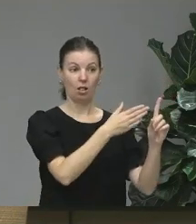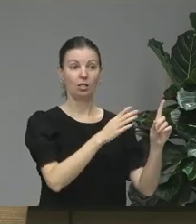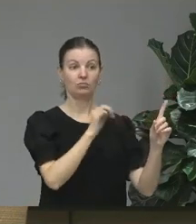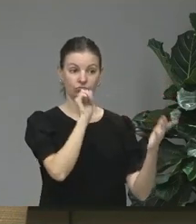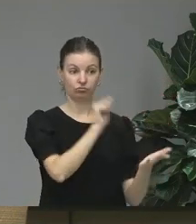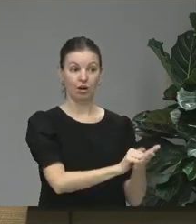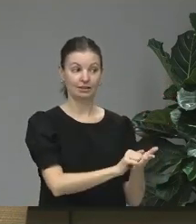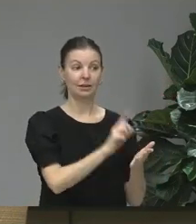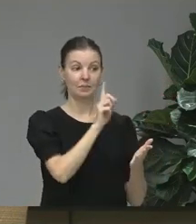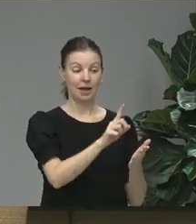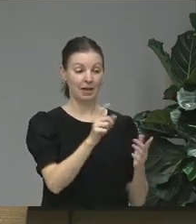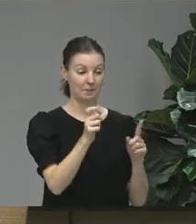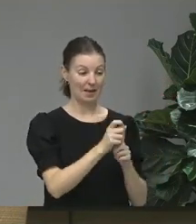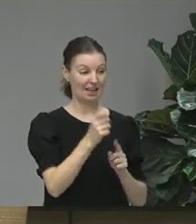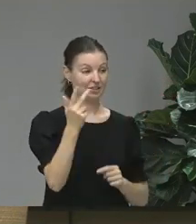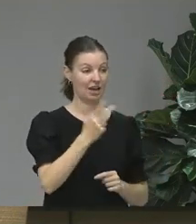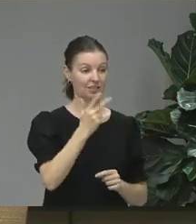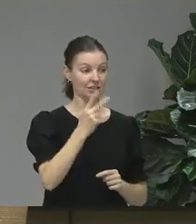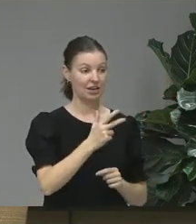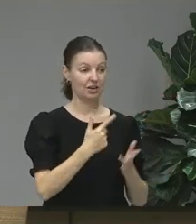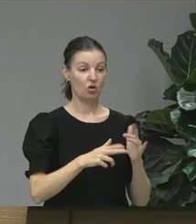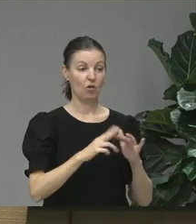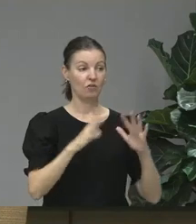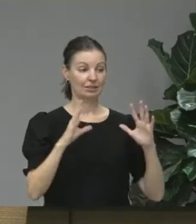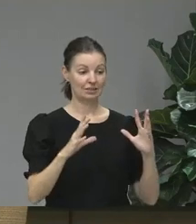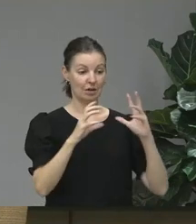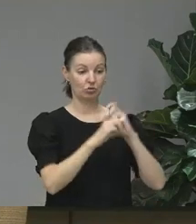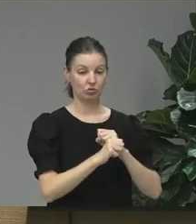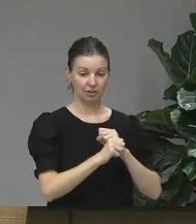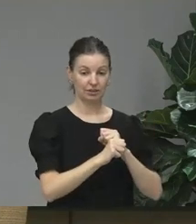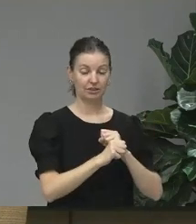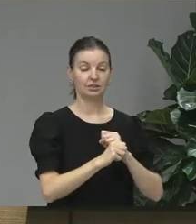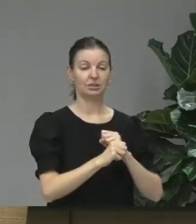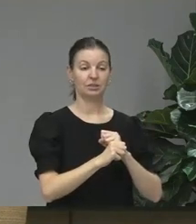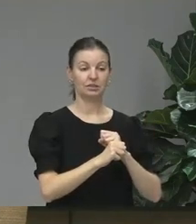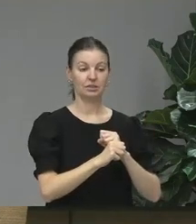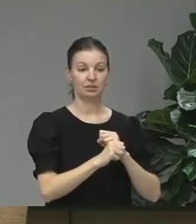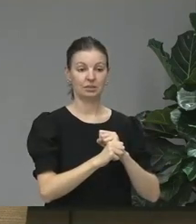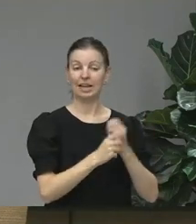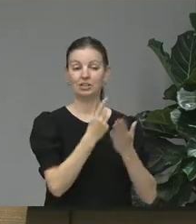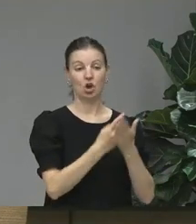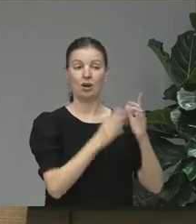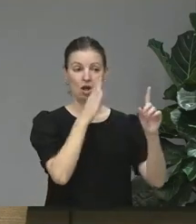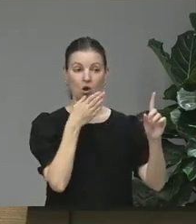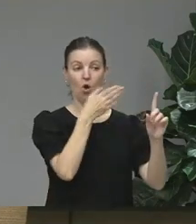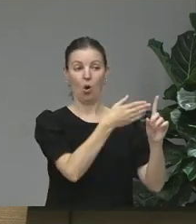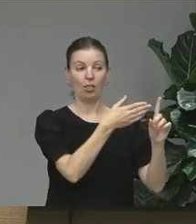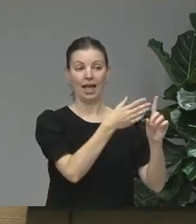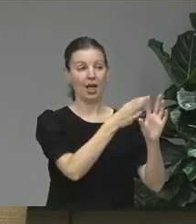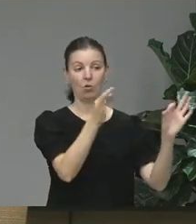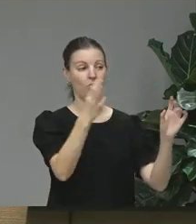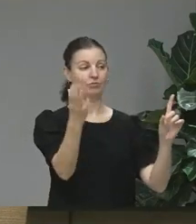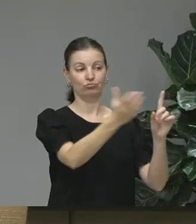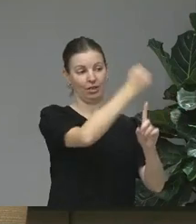reading page 18 of the summary and the main report, it's just a goal and it won't be realised